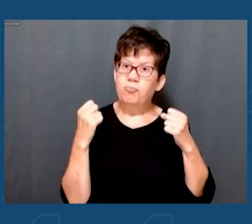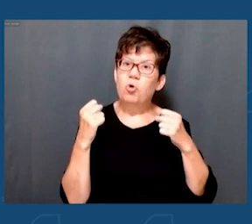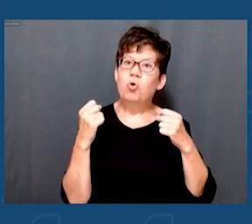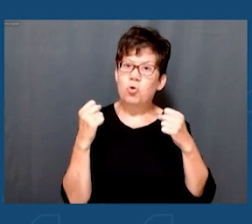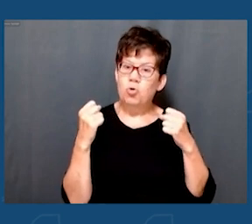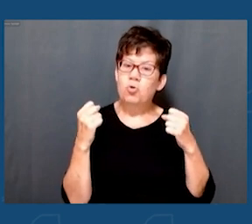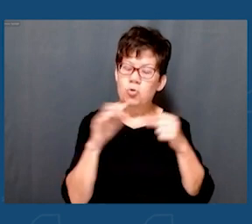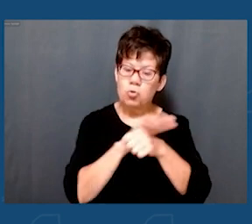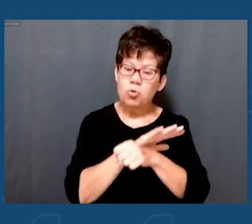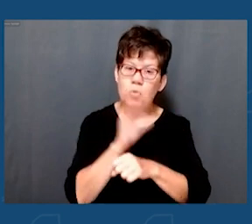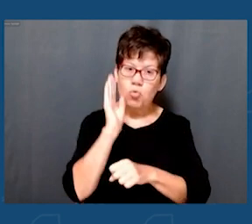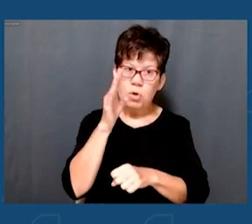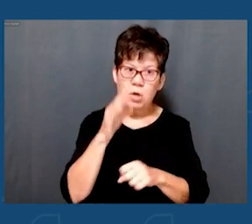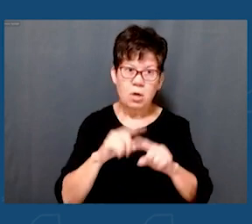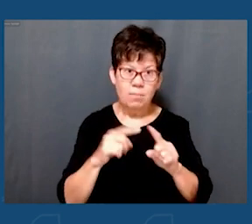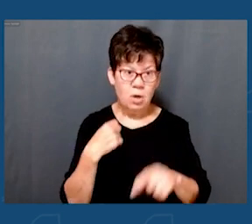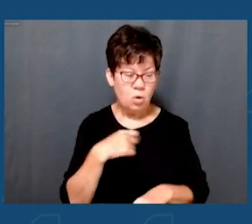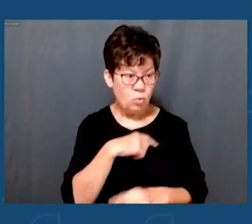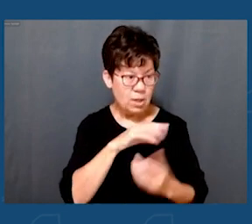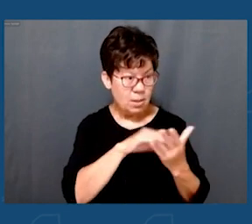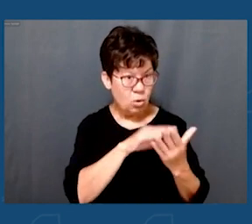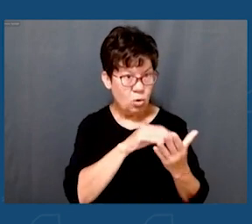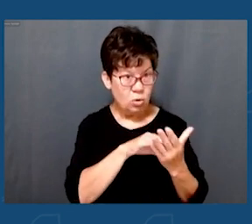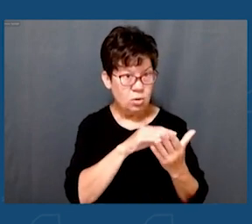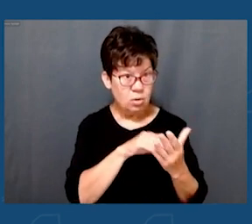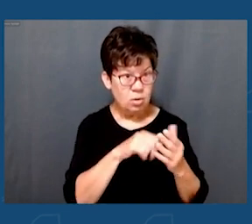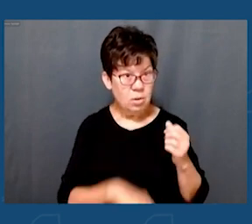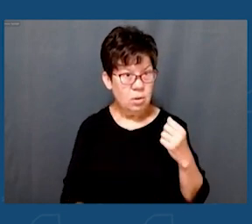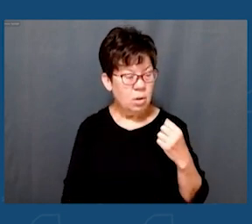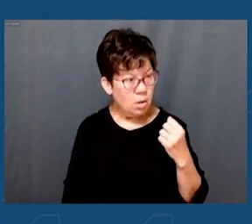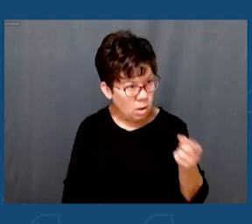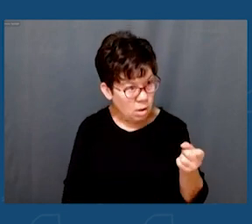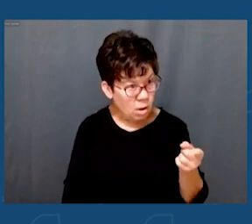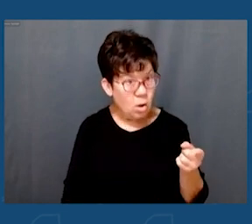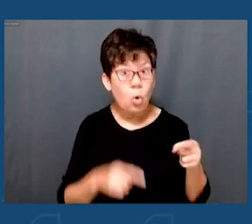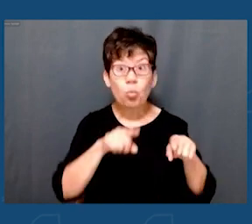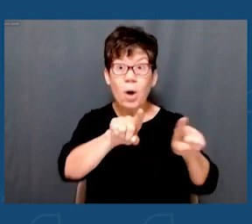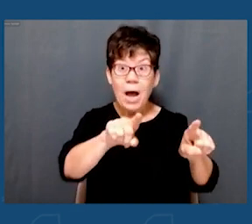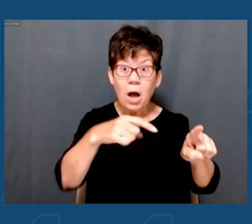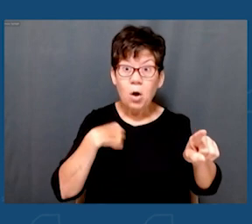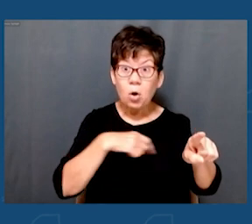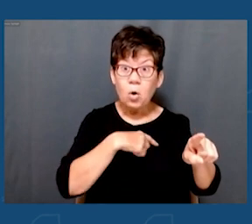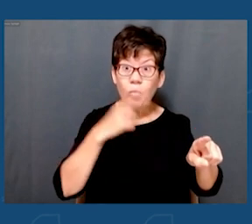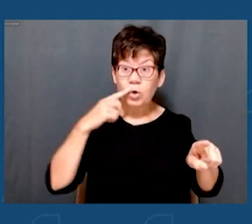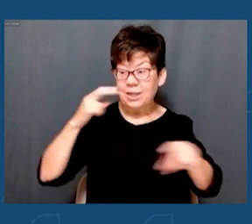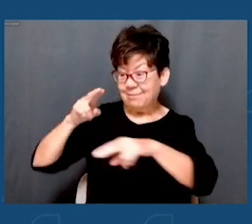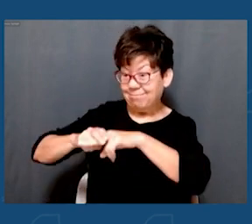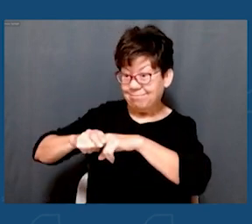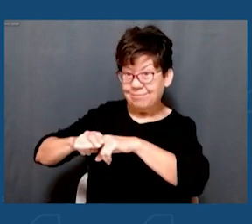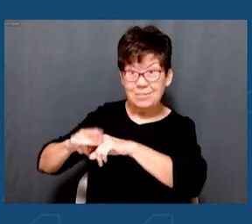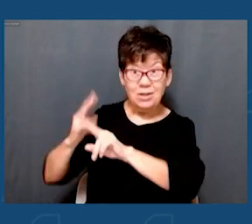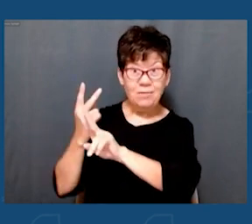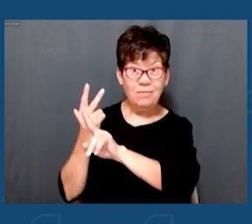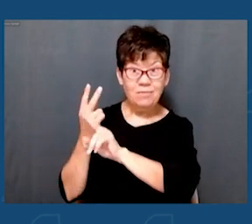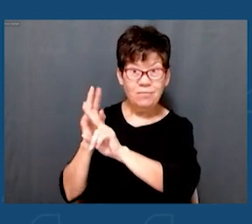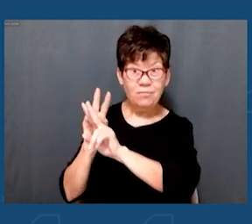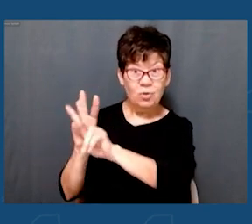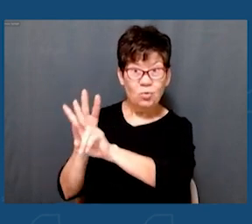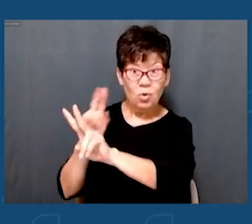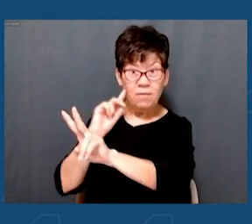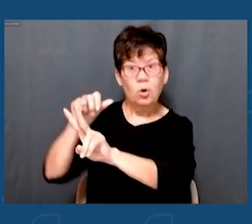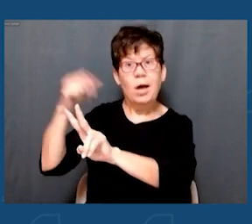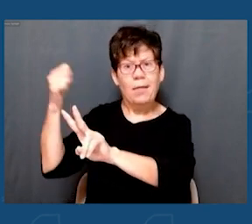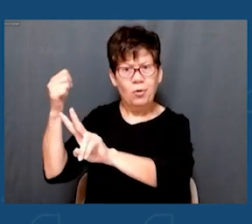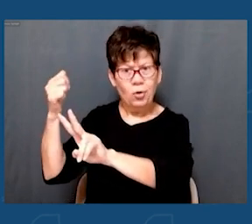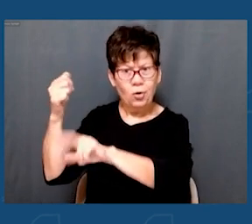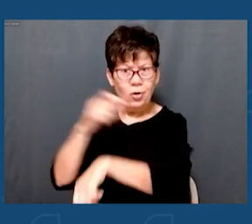about literally sitting at the funeral for another trooper. Superintendent and I were together. And he gets a message last Friday